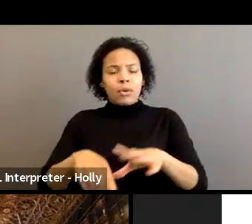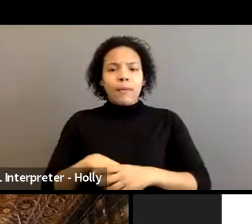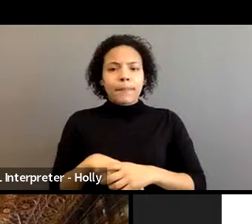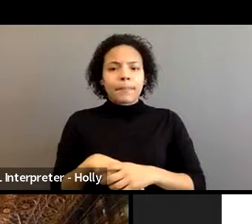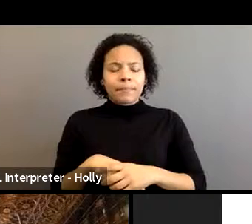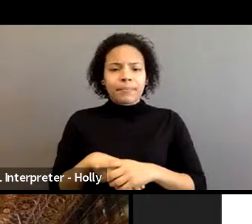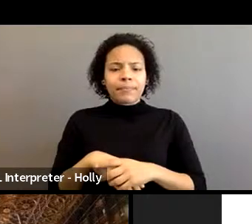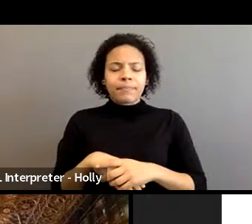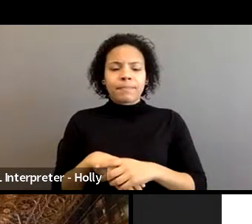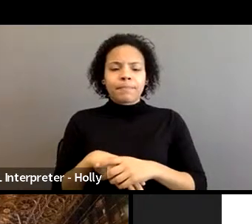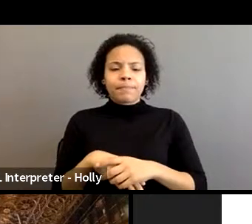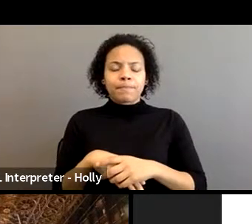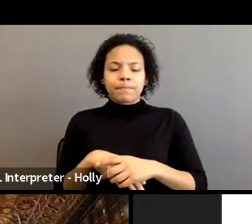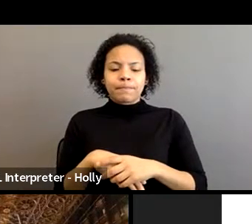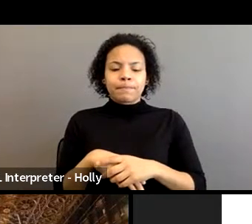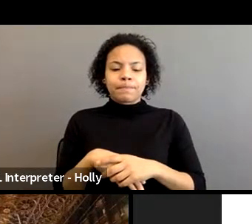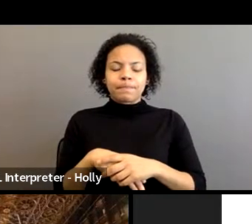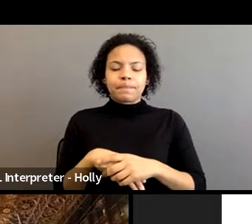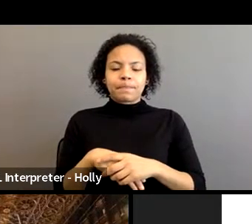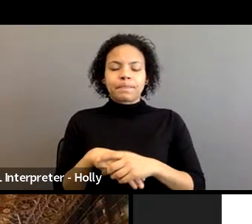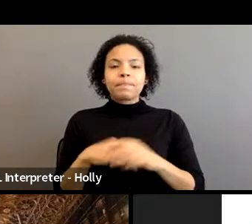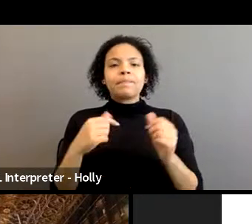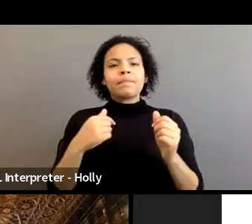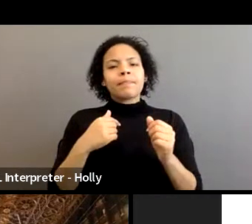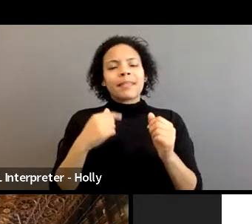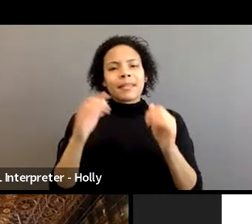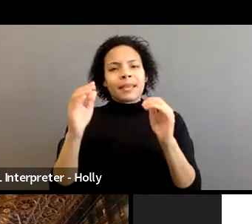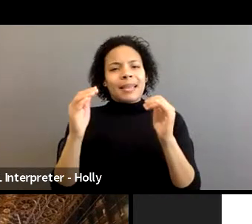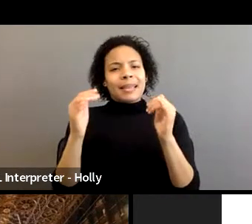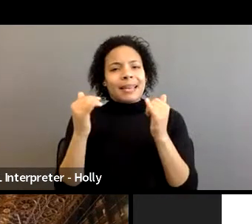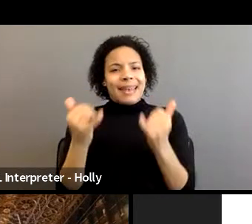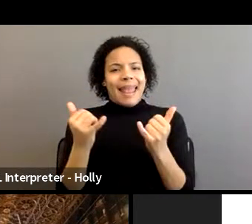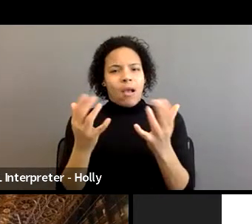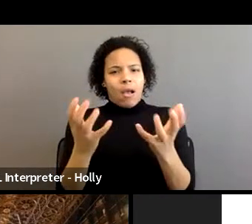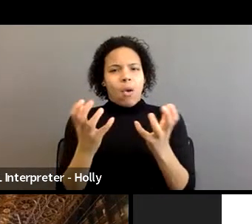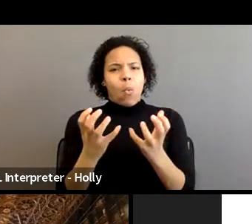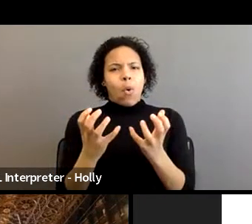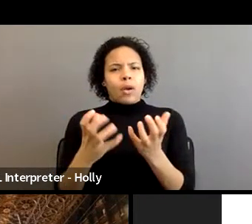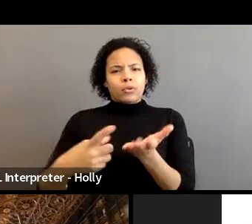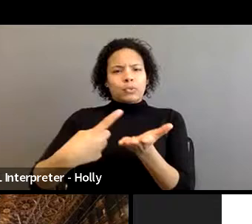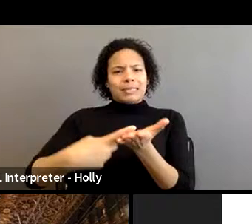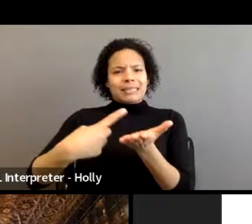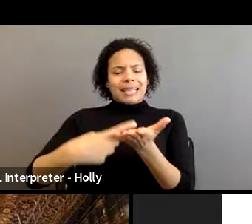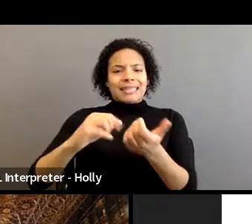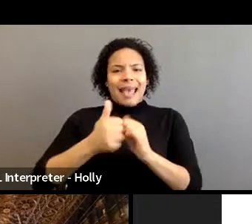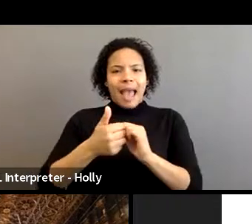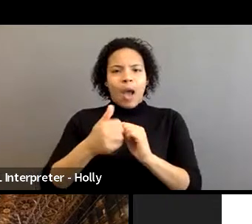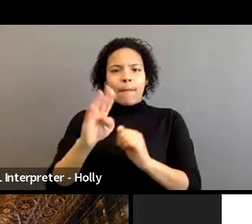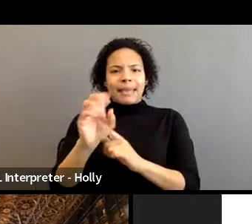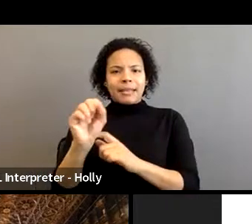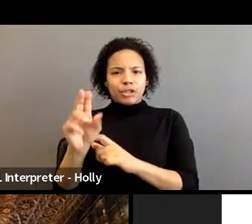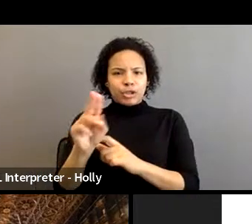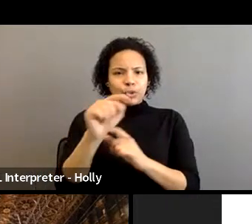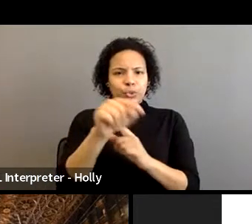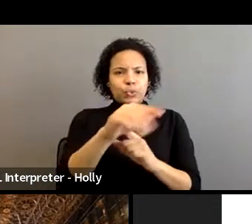on how these spaces have also affected